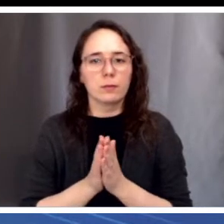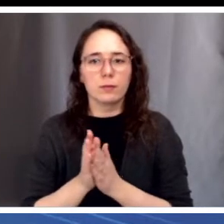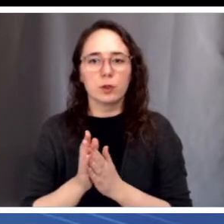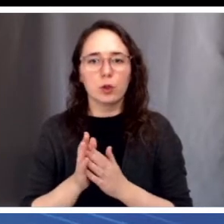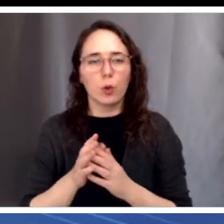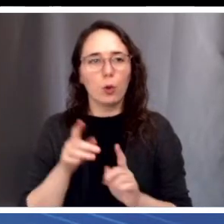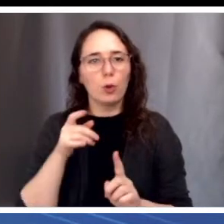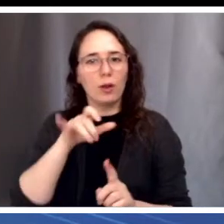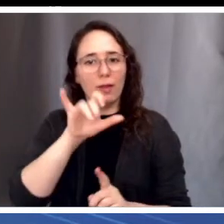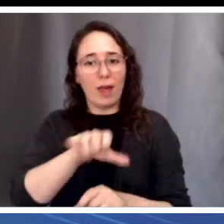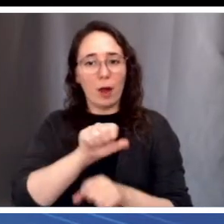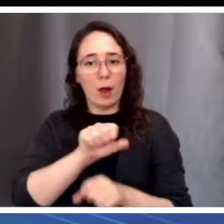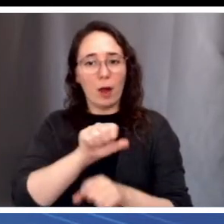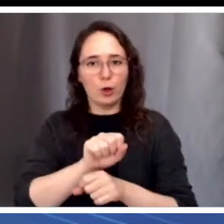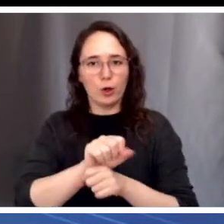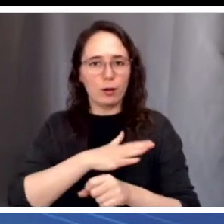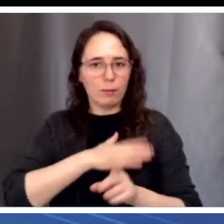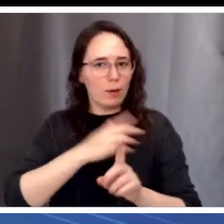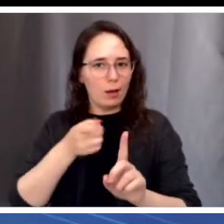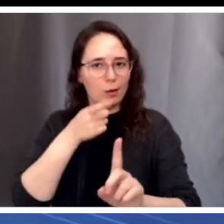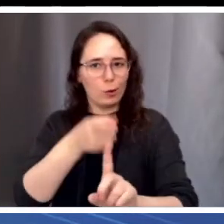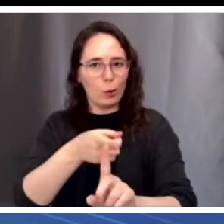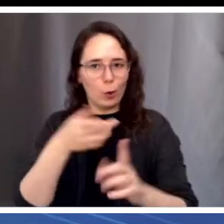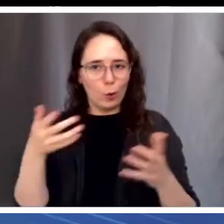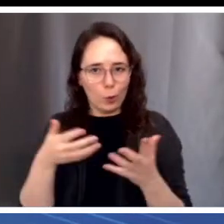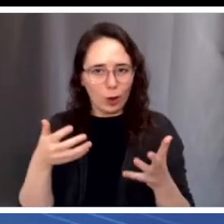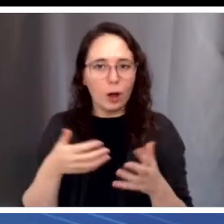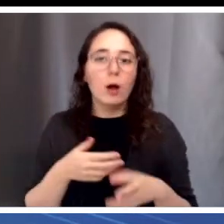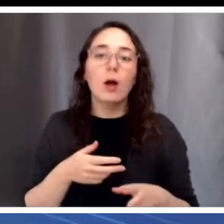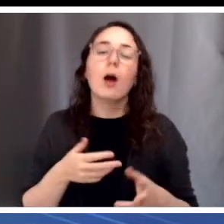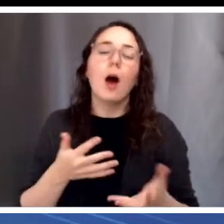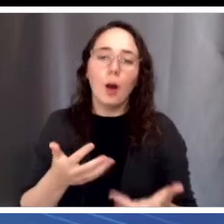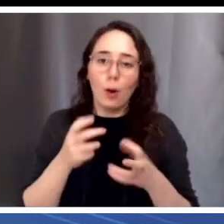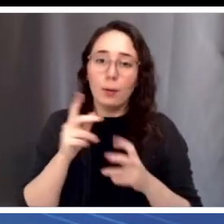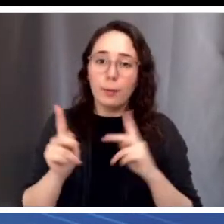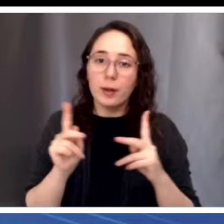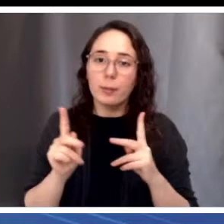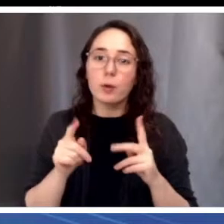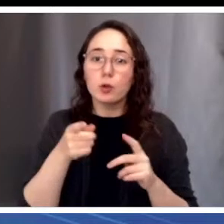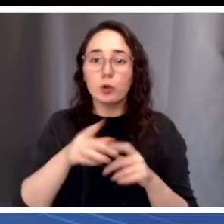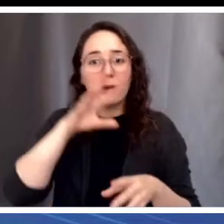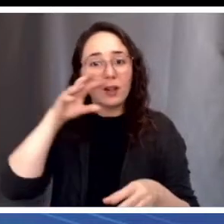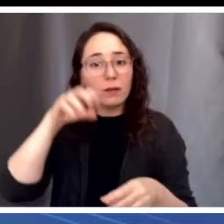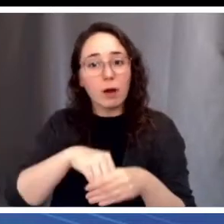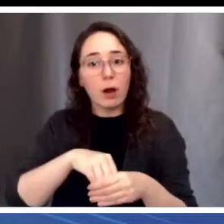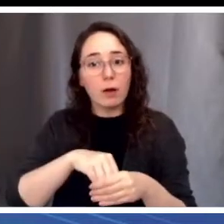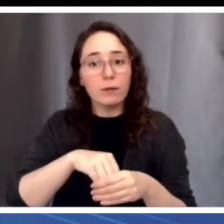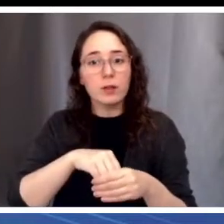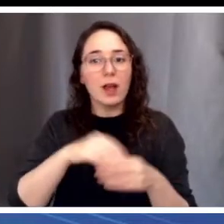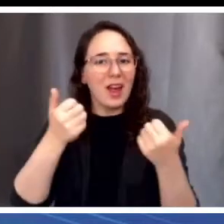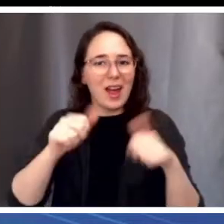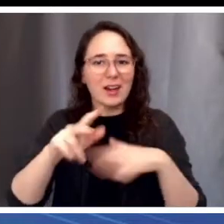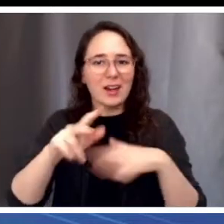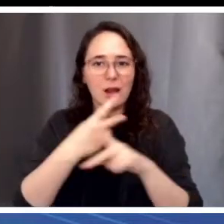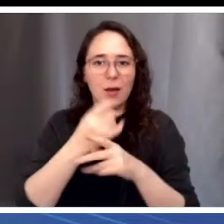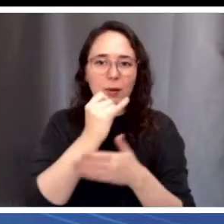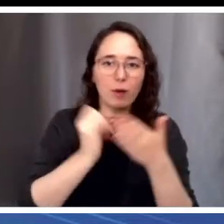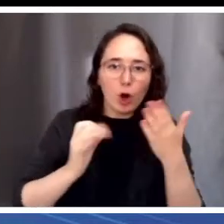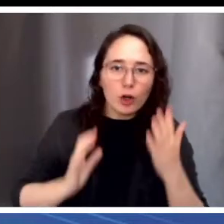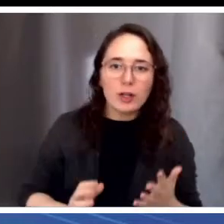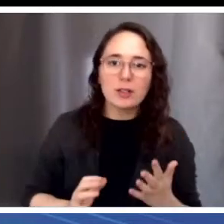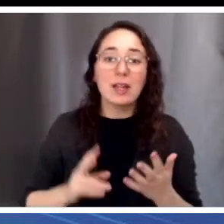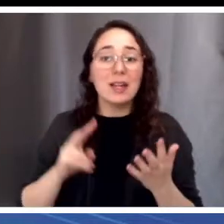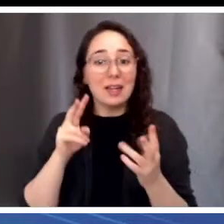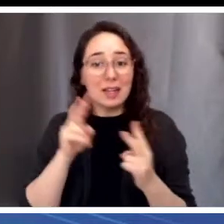that people had the opportunity and the choice to participate as an artist in an art form and, or as a patron